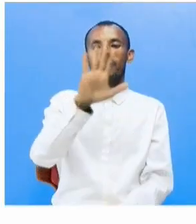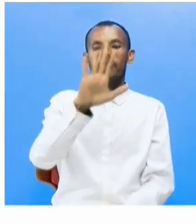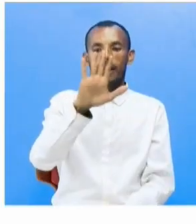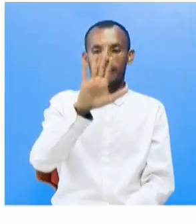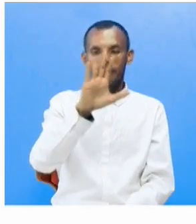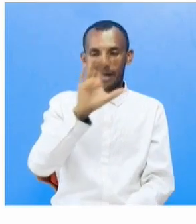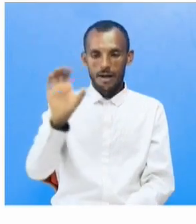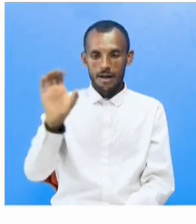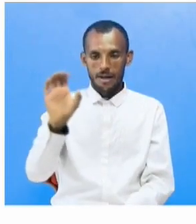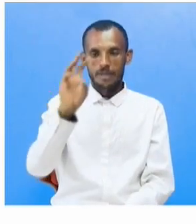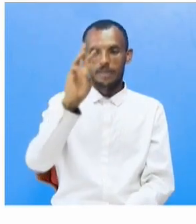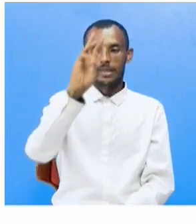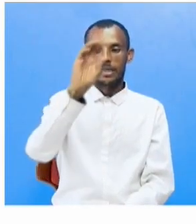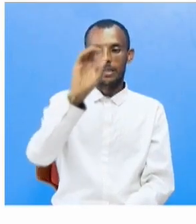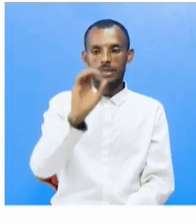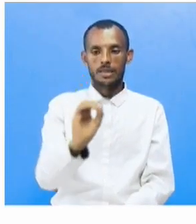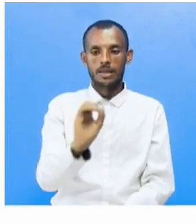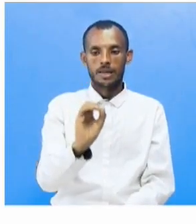560